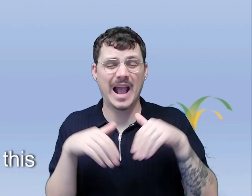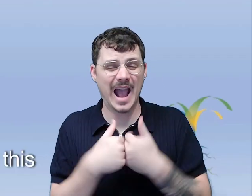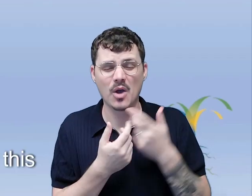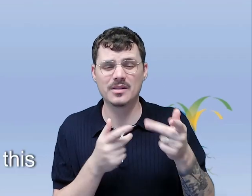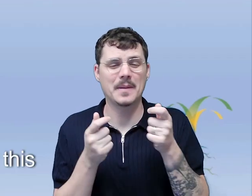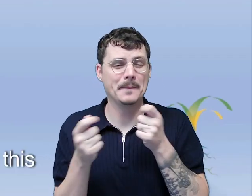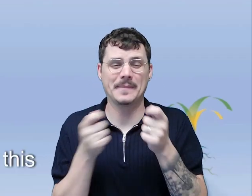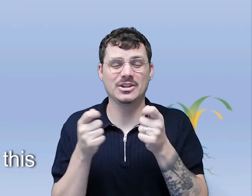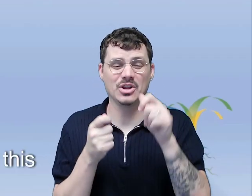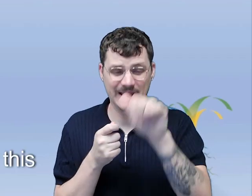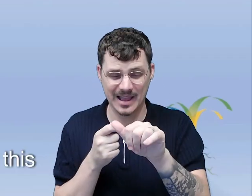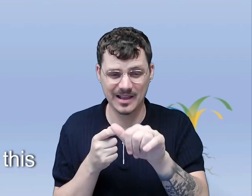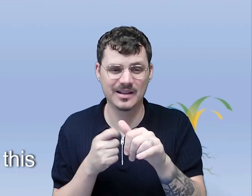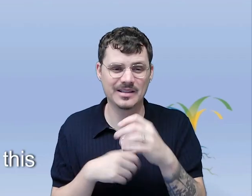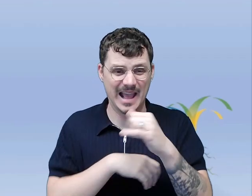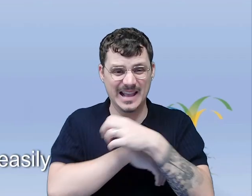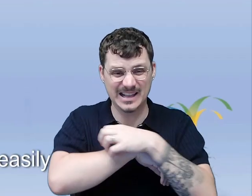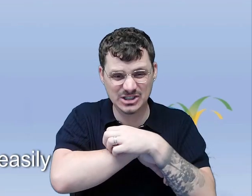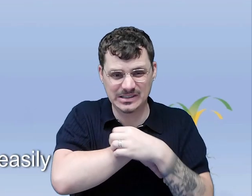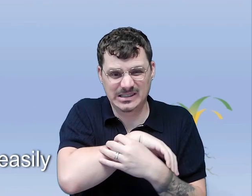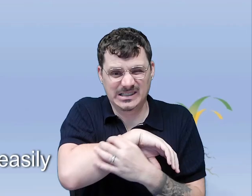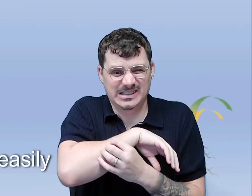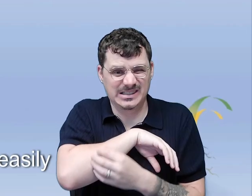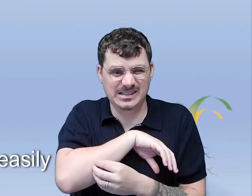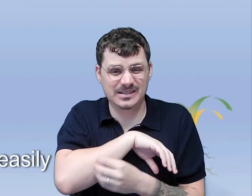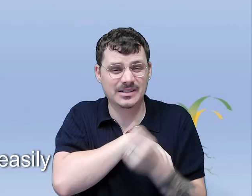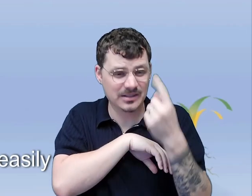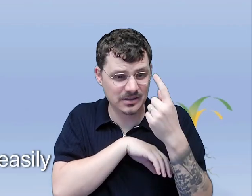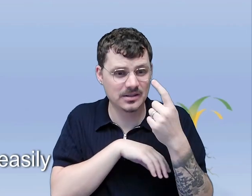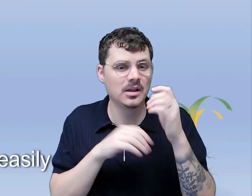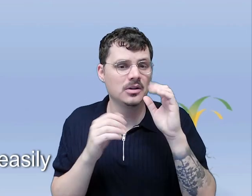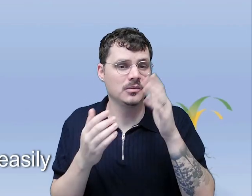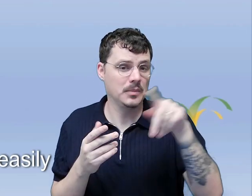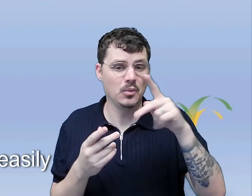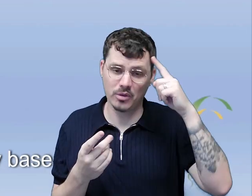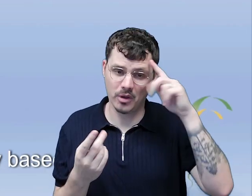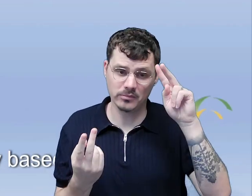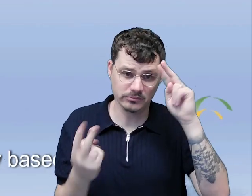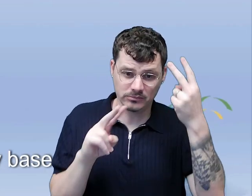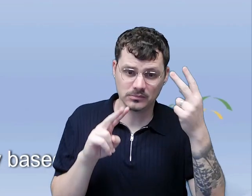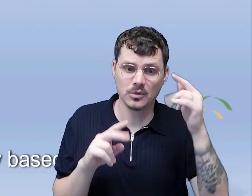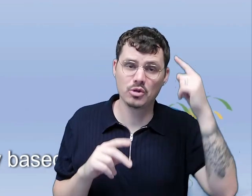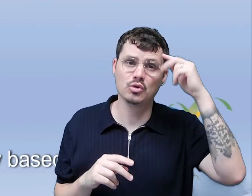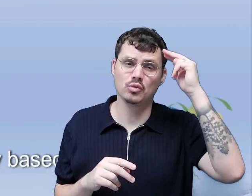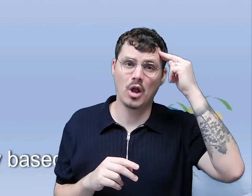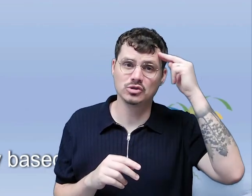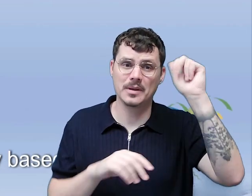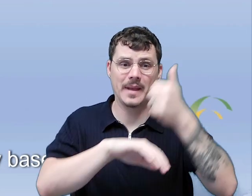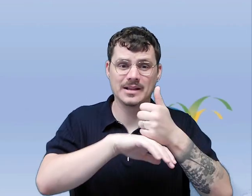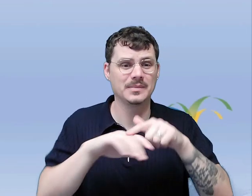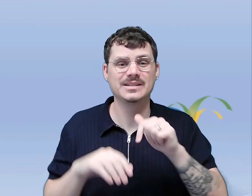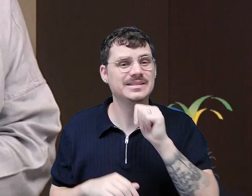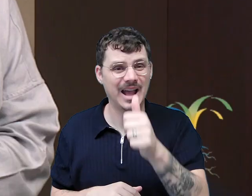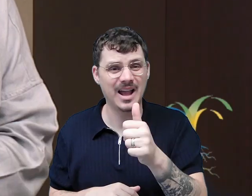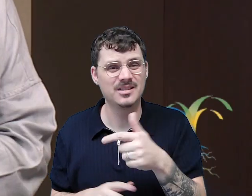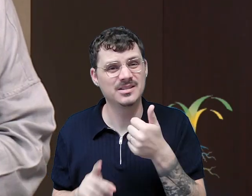The person's efforts to manage this itching, skin-crawling feeling can easily be misunderstood as neurologically based, but